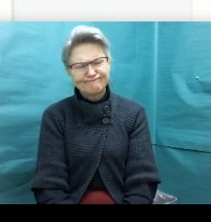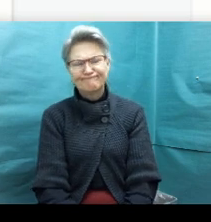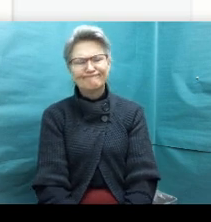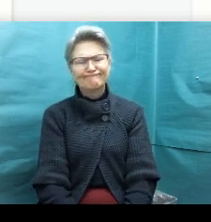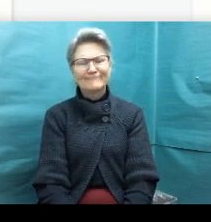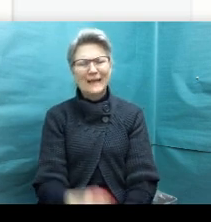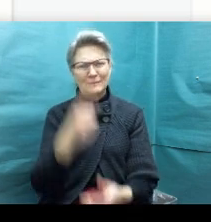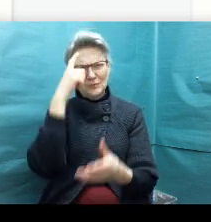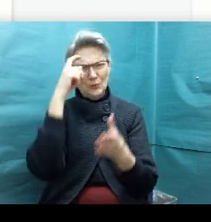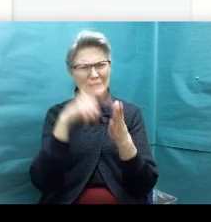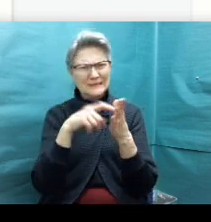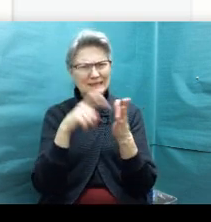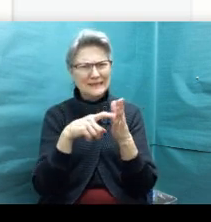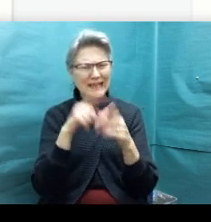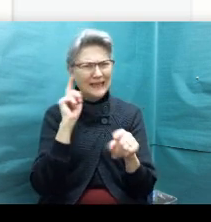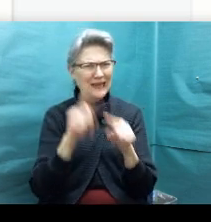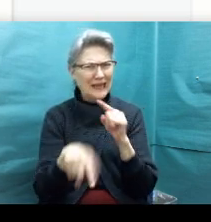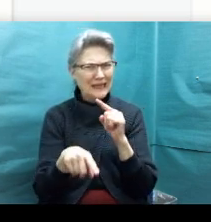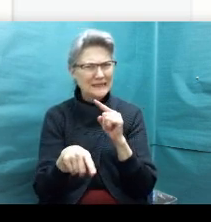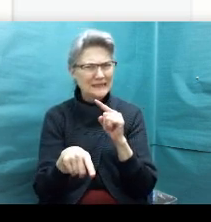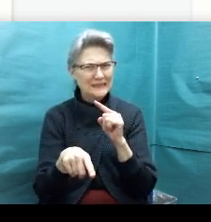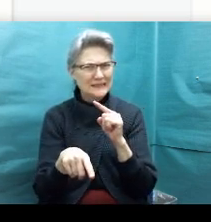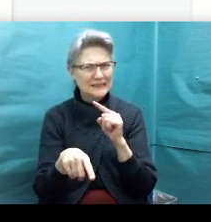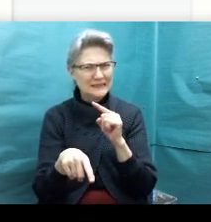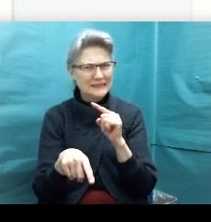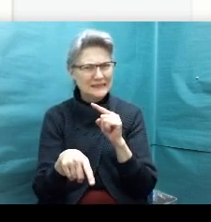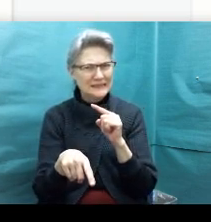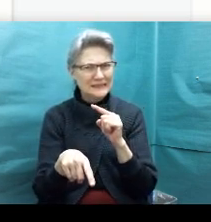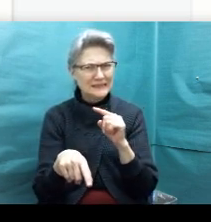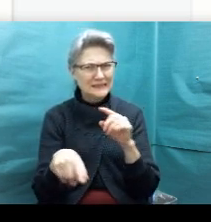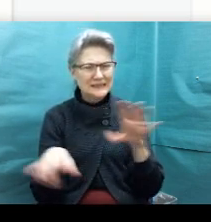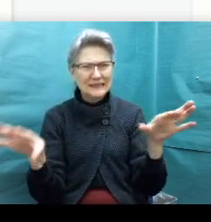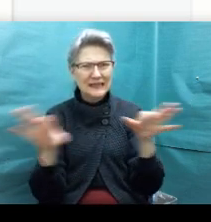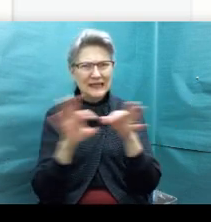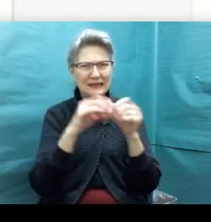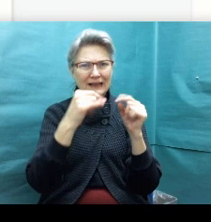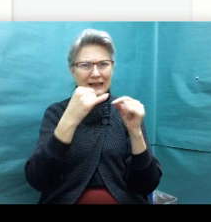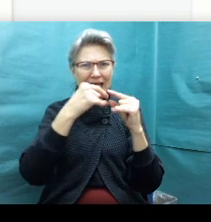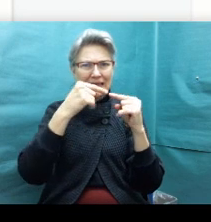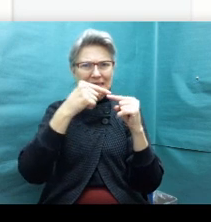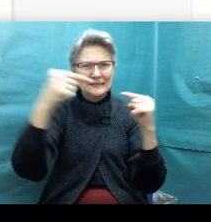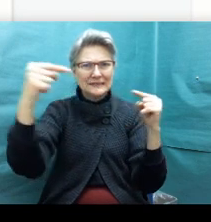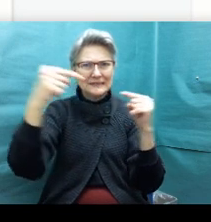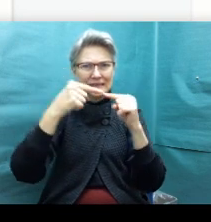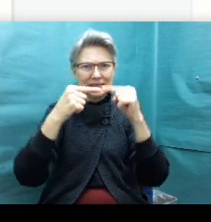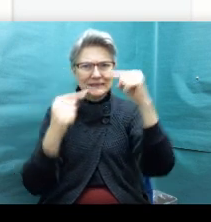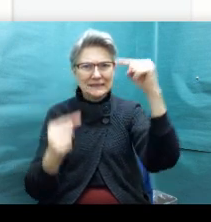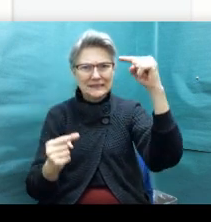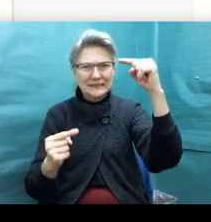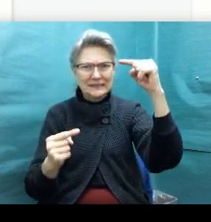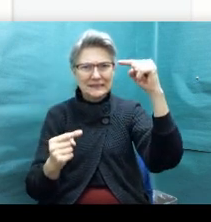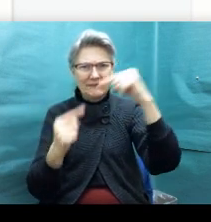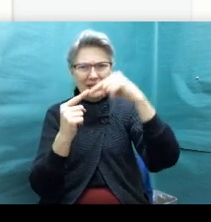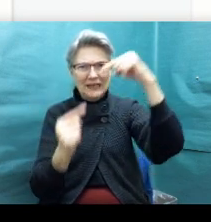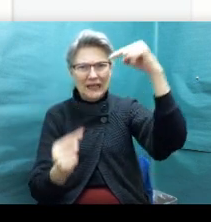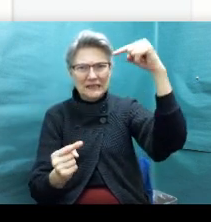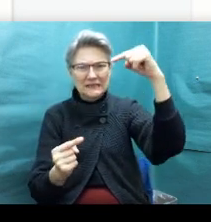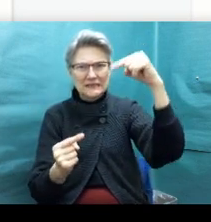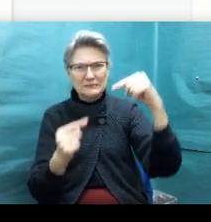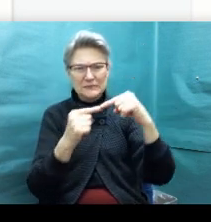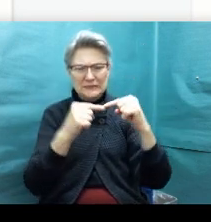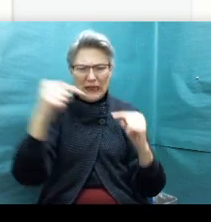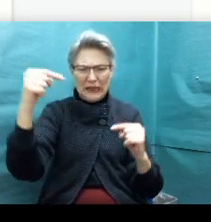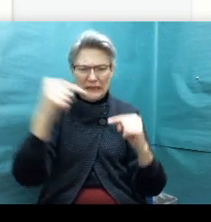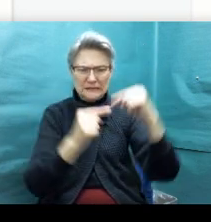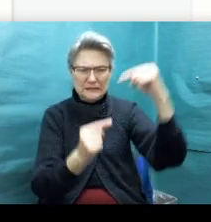I'm noticing I'm not able to connect, right? Because if I do connect my lines, I see that those form